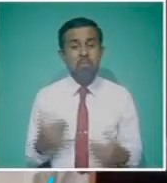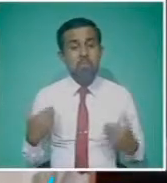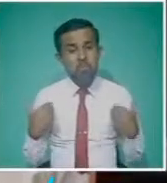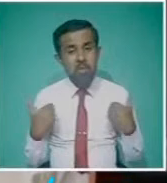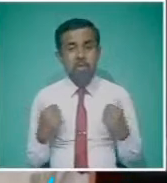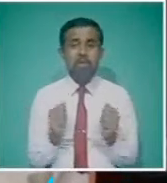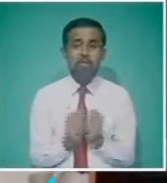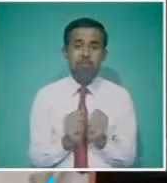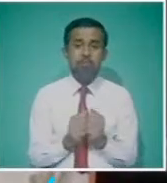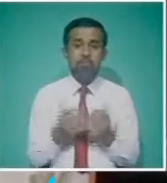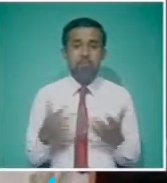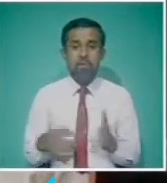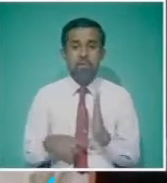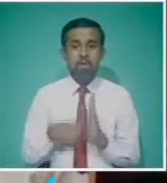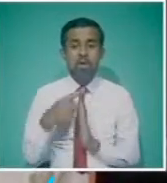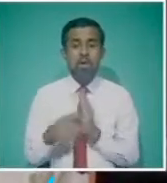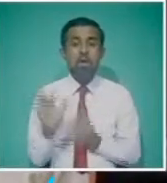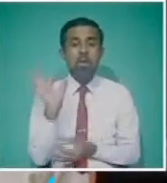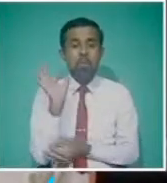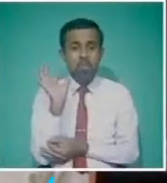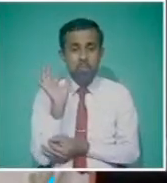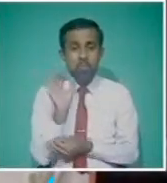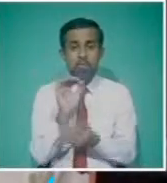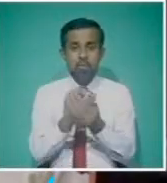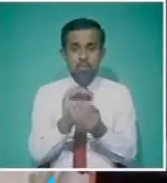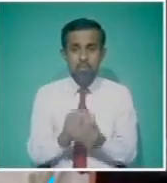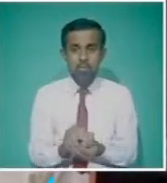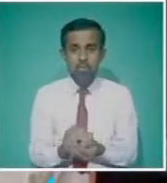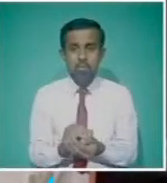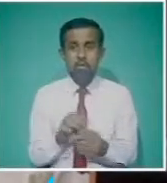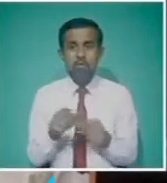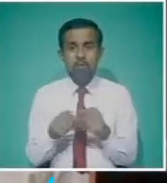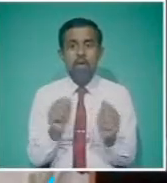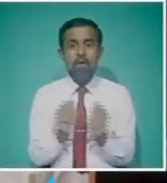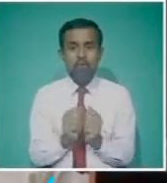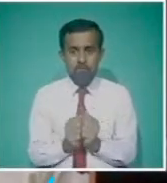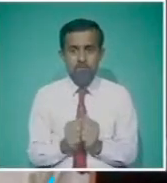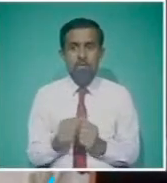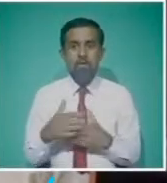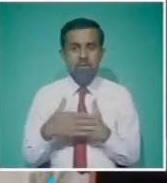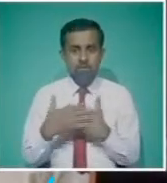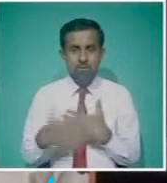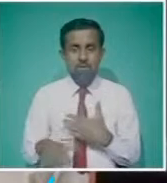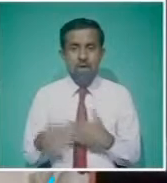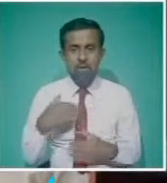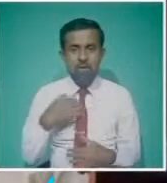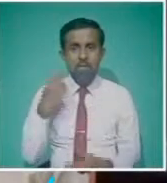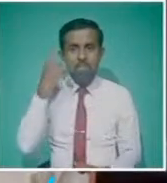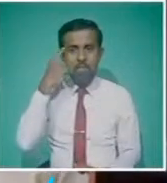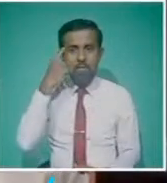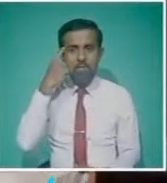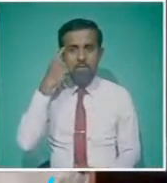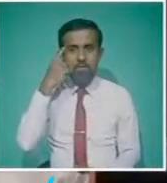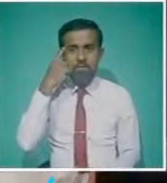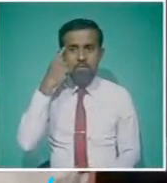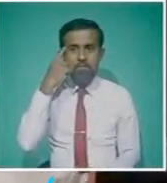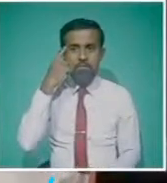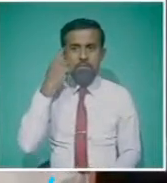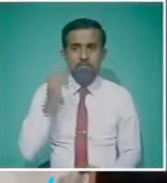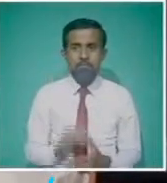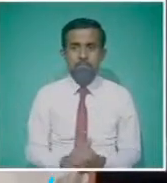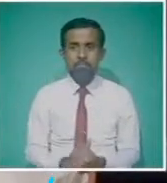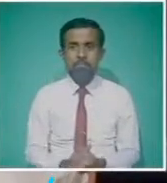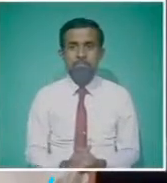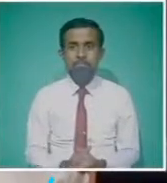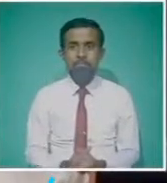Kandyan Convention of 1815. In fact, a little known item is that